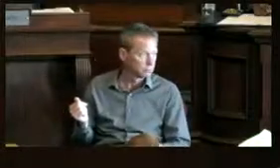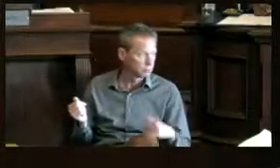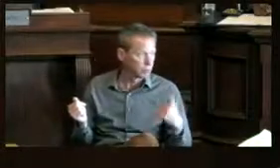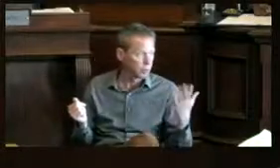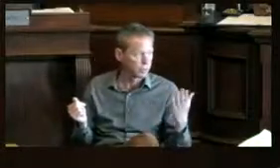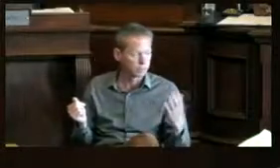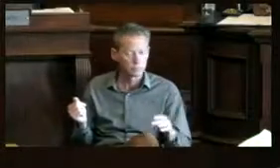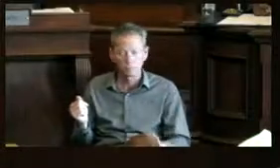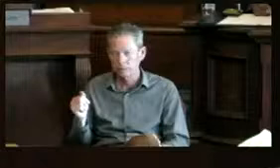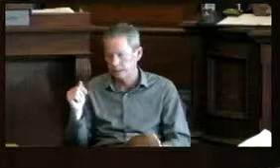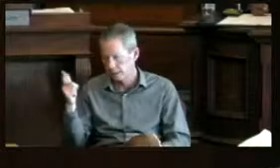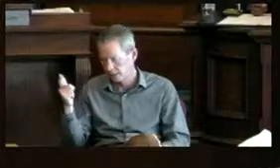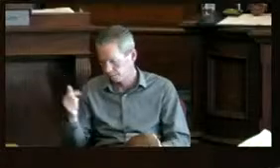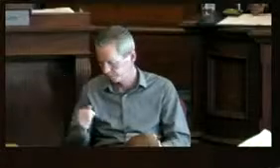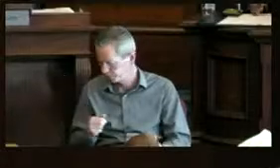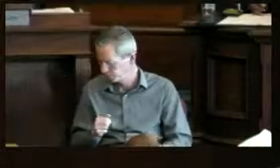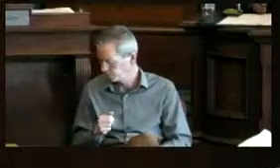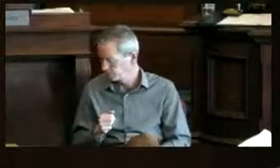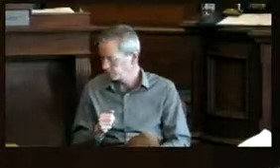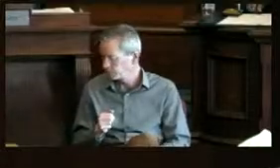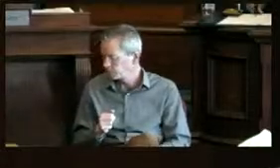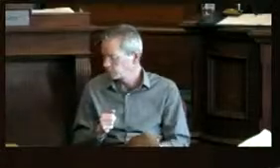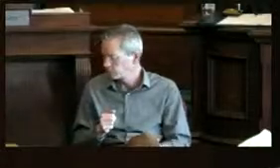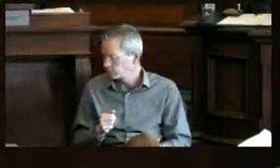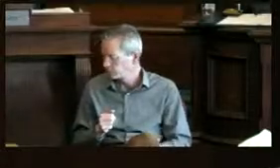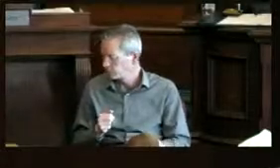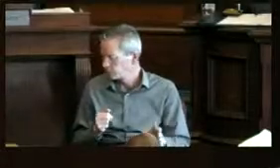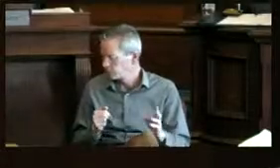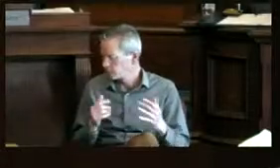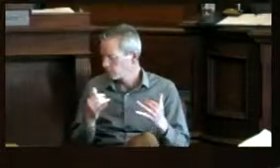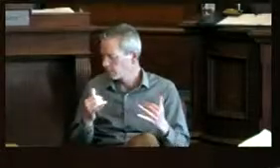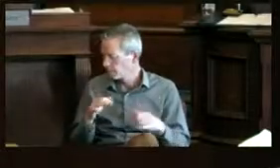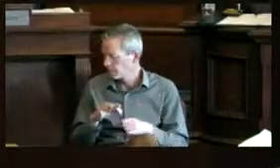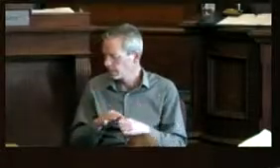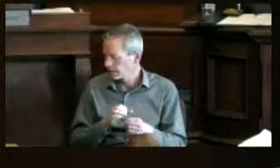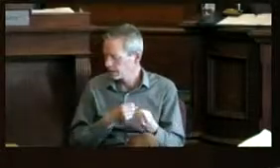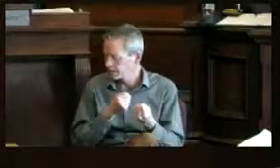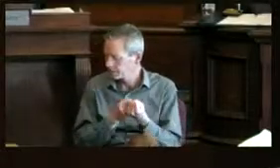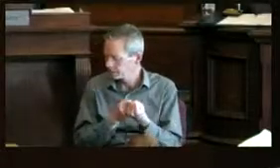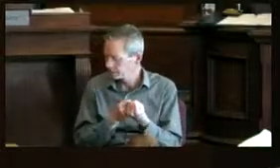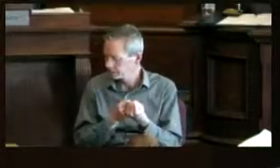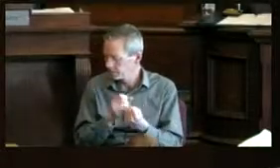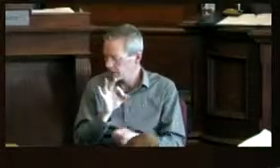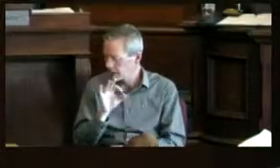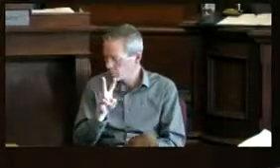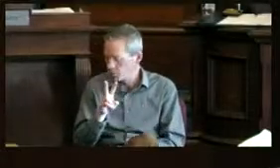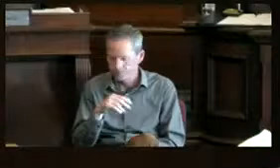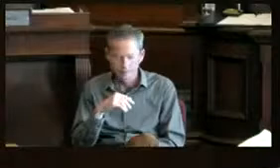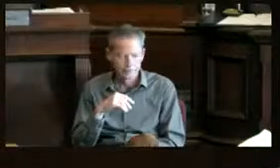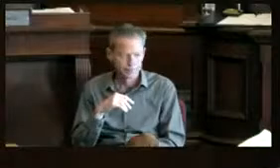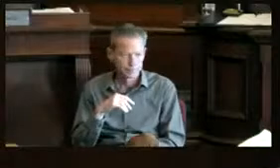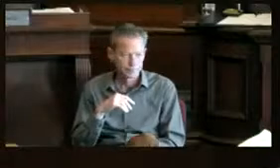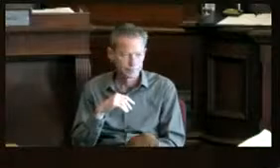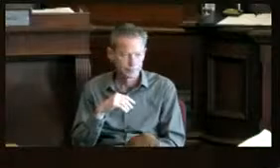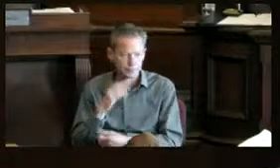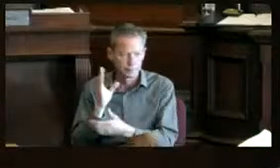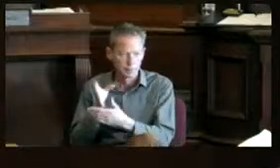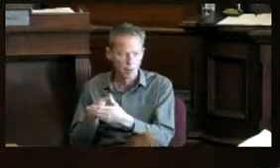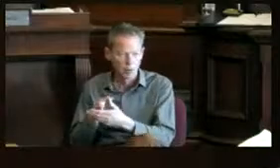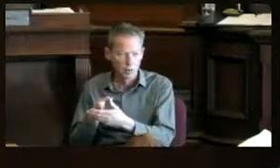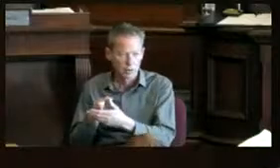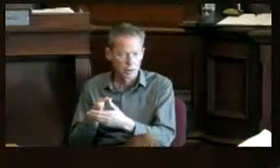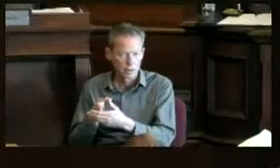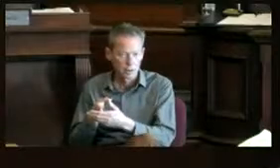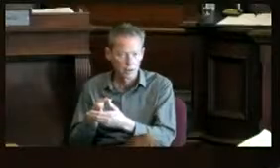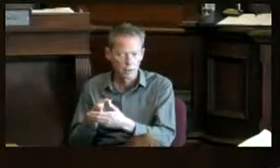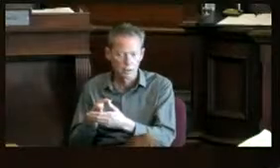it. Moved and seconded on introductory number 92, and now we vote. All in favor of introductory number 92, please say aye. Aye. Aye. All